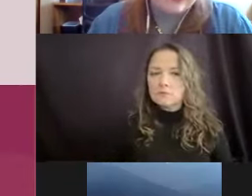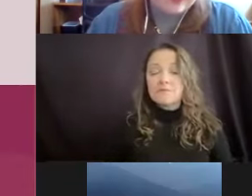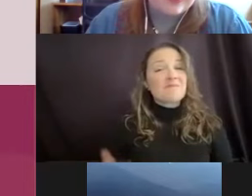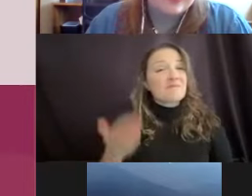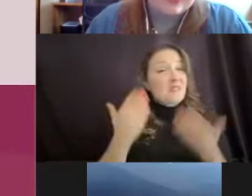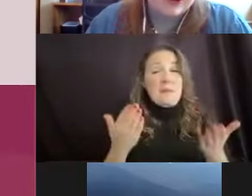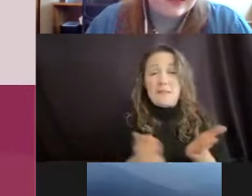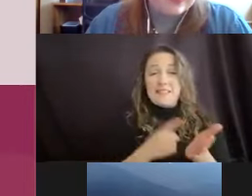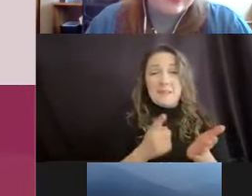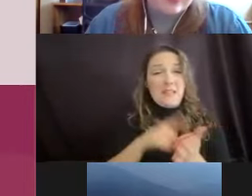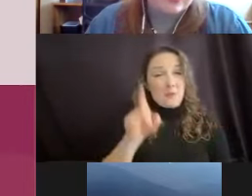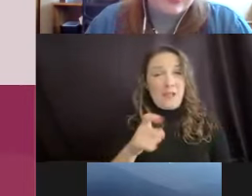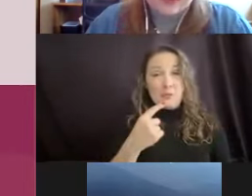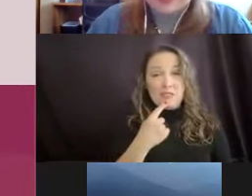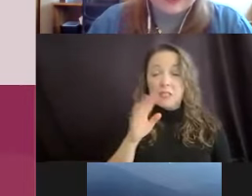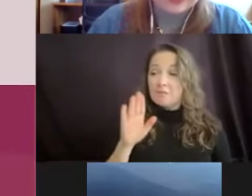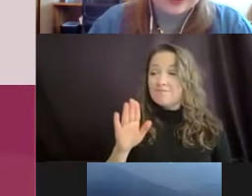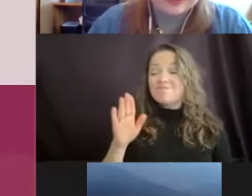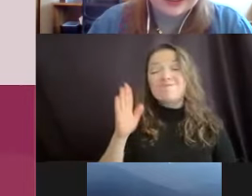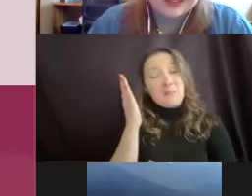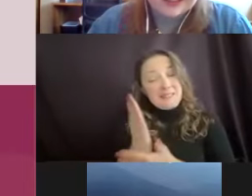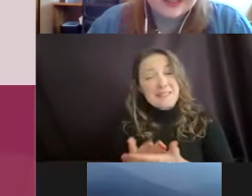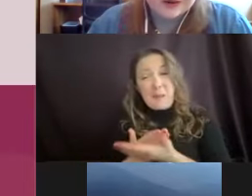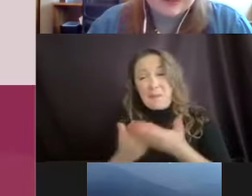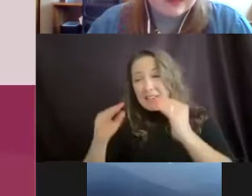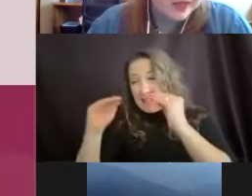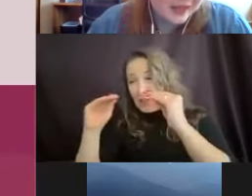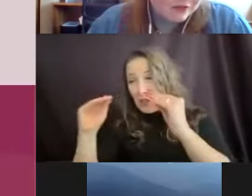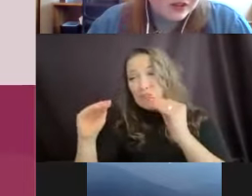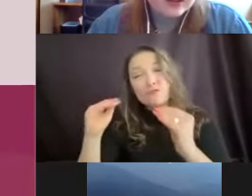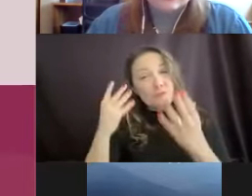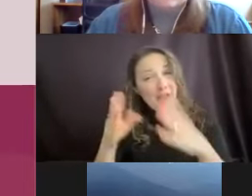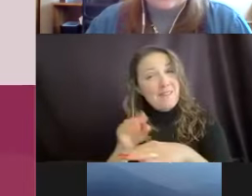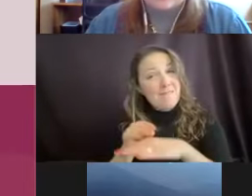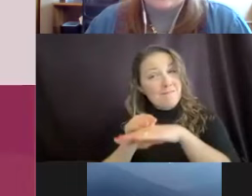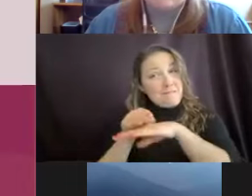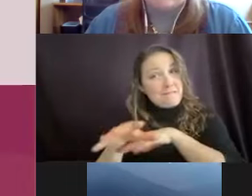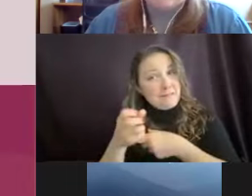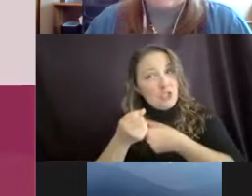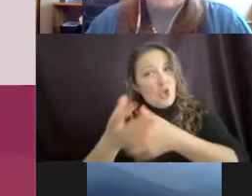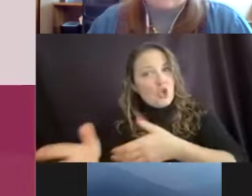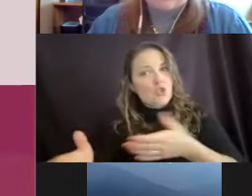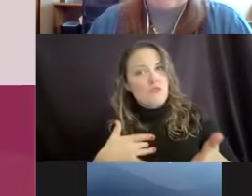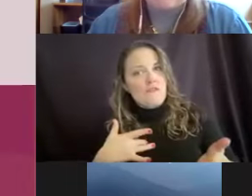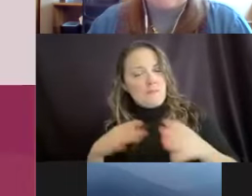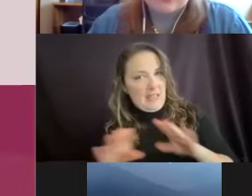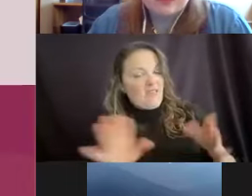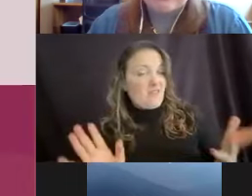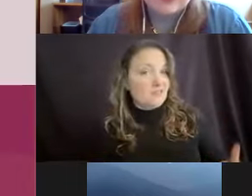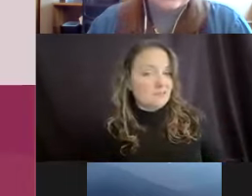of the things that you've taught this young person might have contributed to their behavior. So